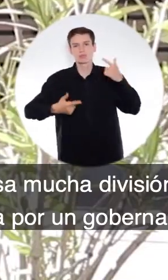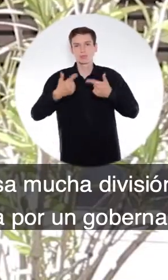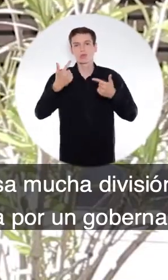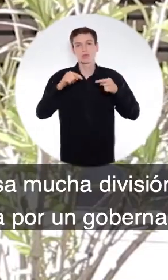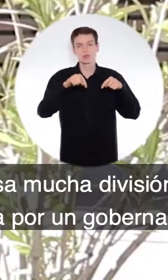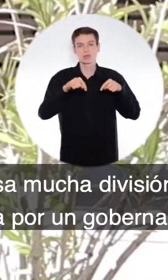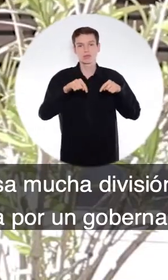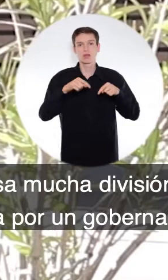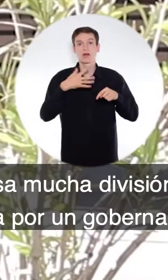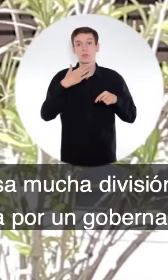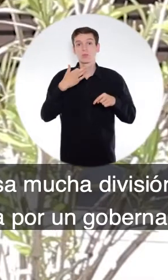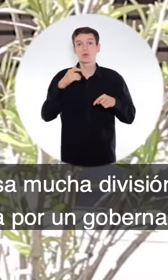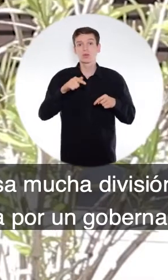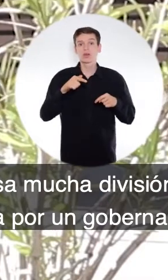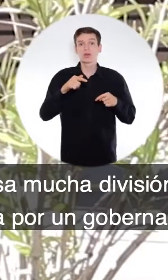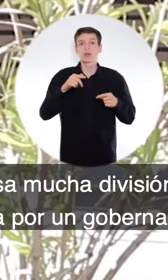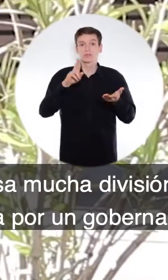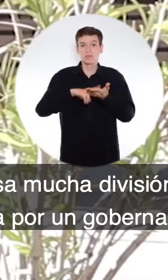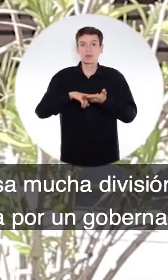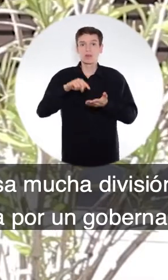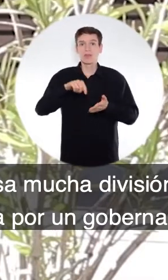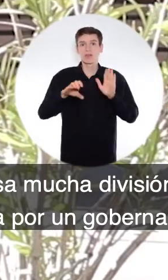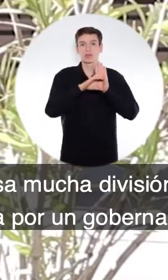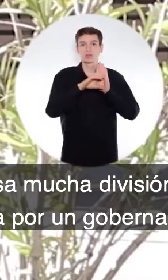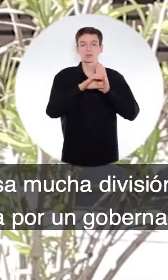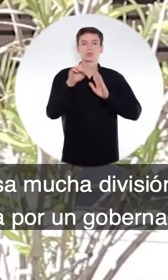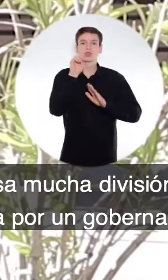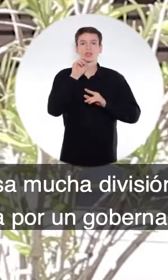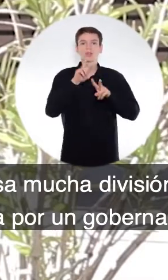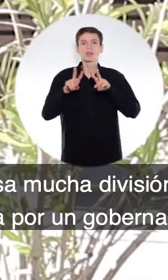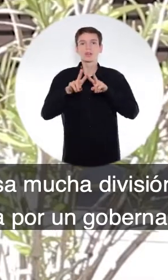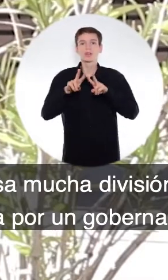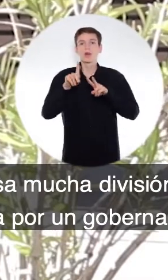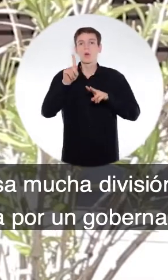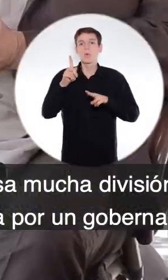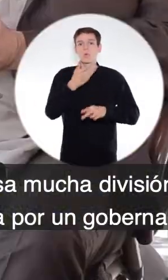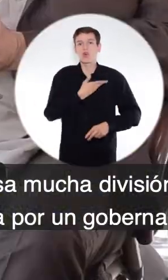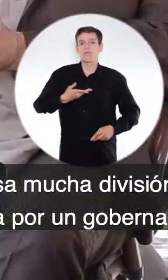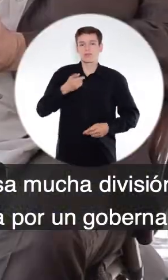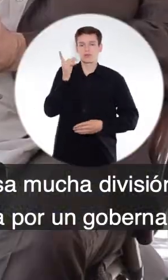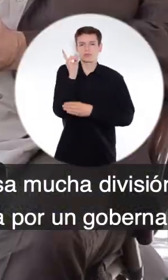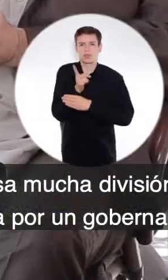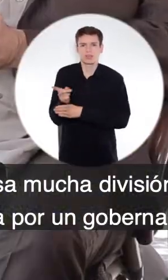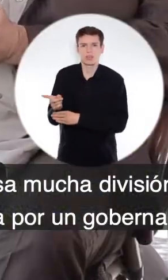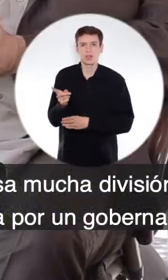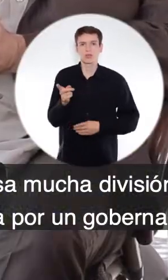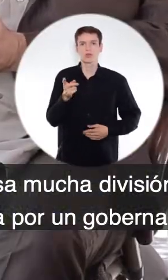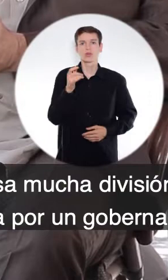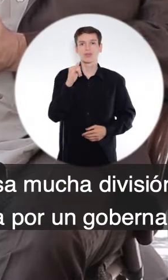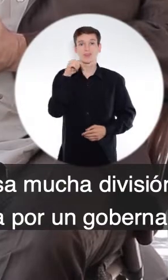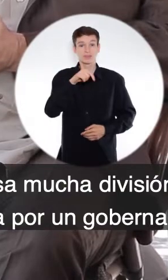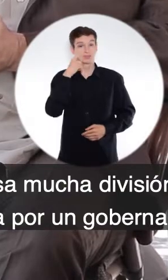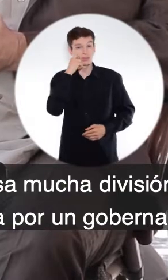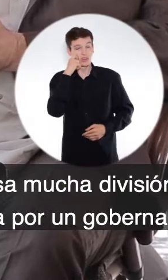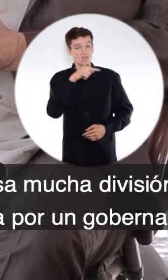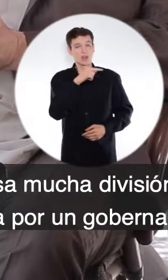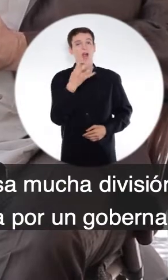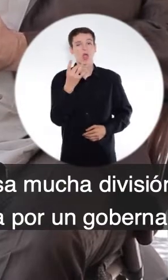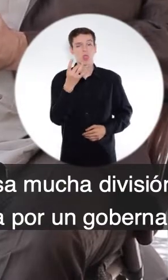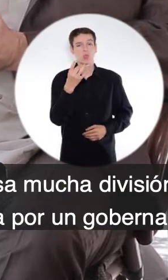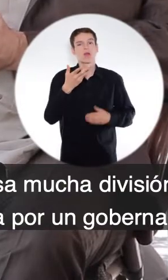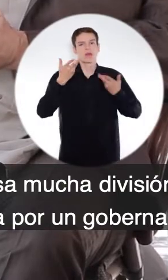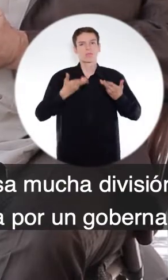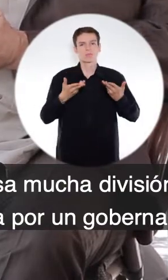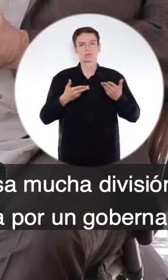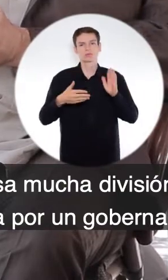source of great political division here. The fact is, this is an authoritarian constitution. It was produced by an authoritarian.